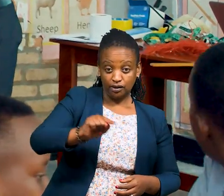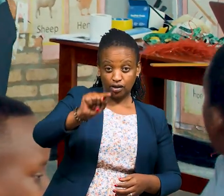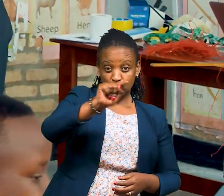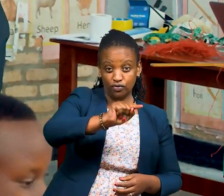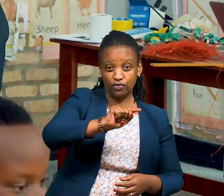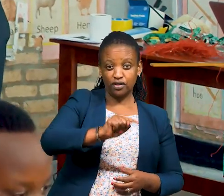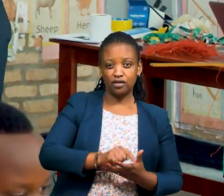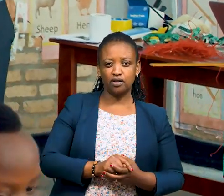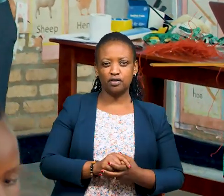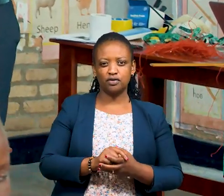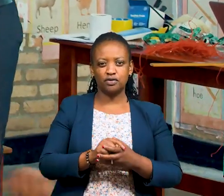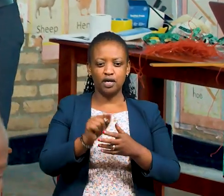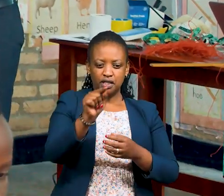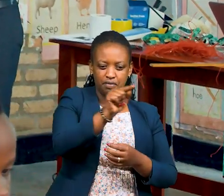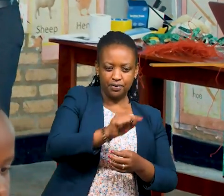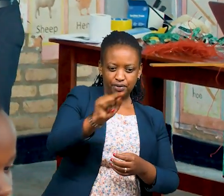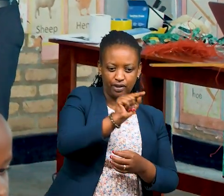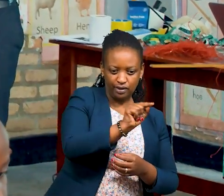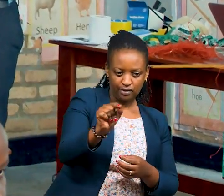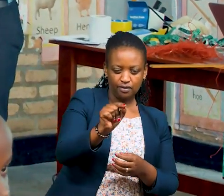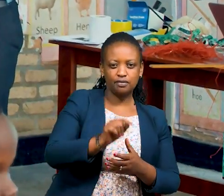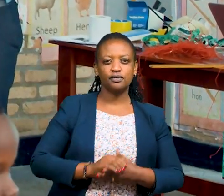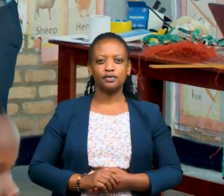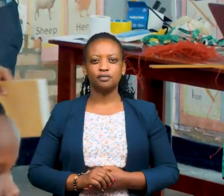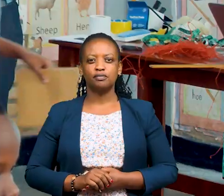Circumference, diameter,